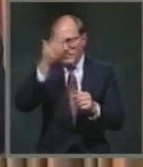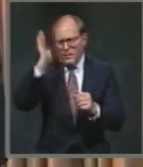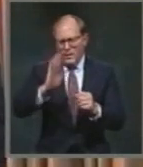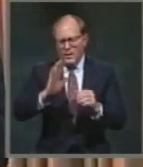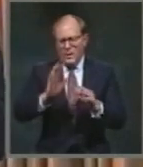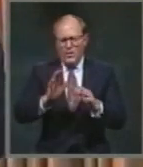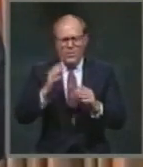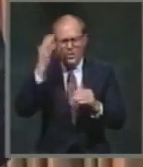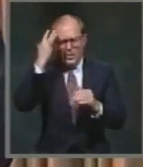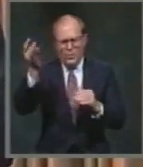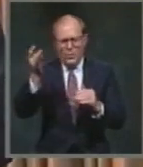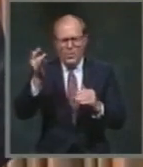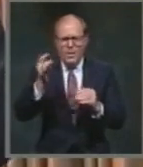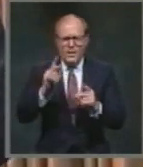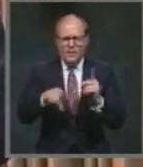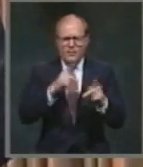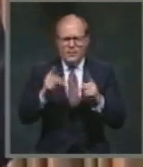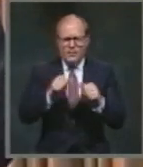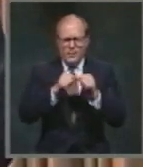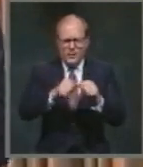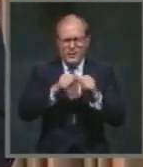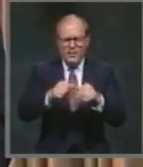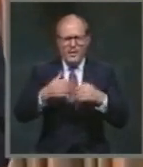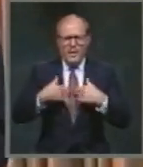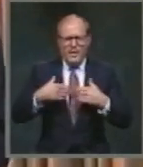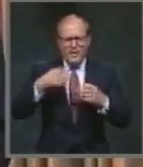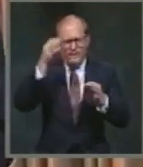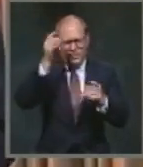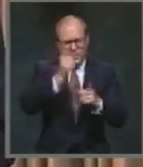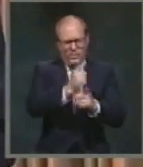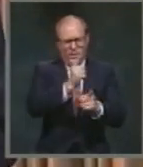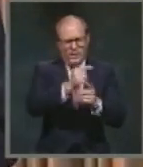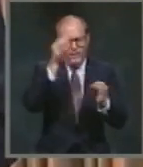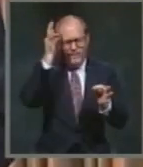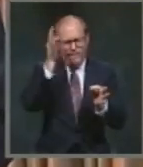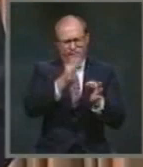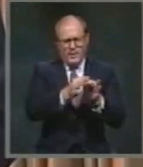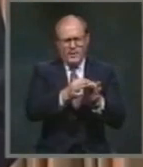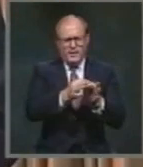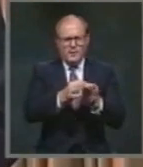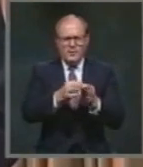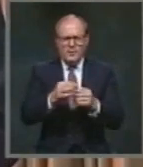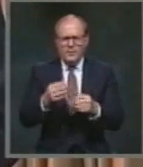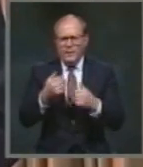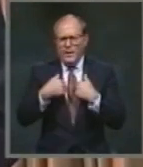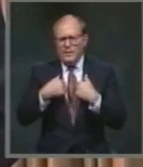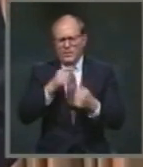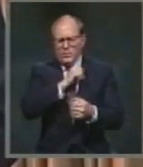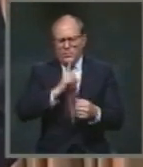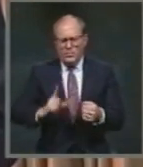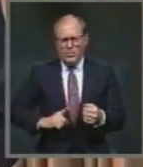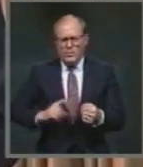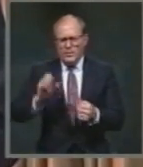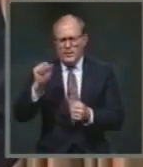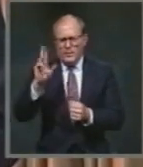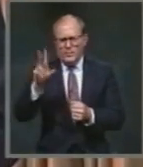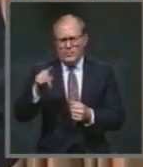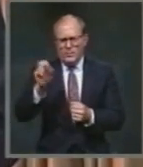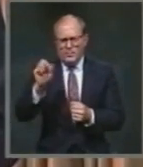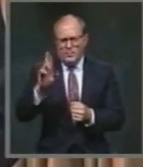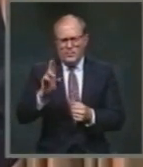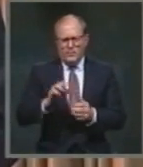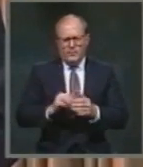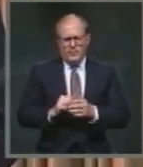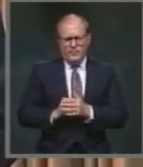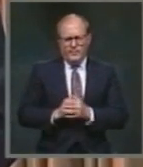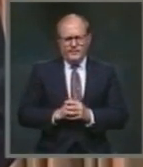faithful, persistent observance of so simple a memorial, the Lord's Supper, in the 20th century